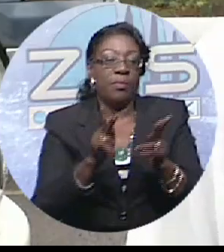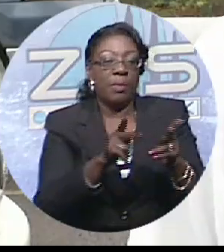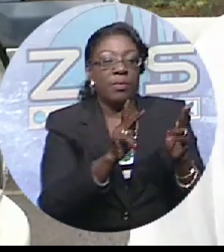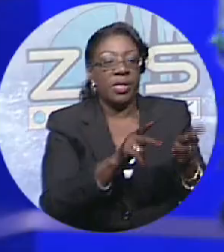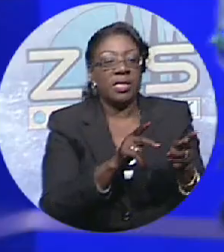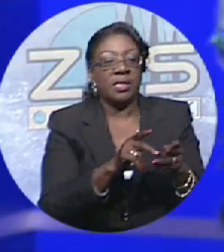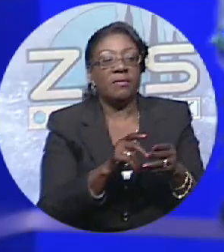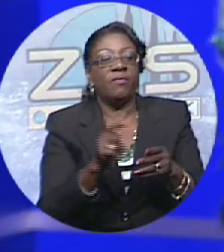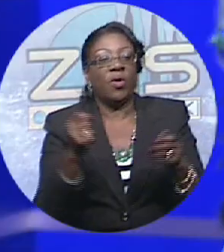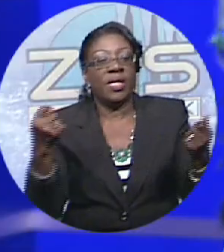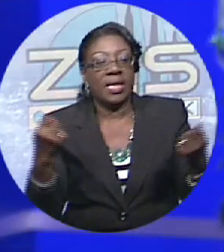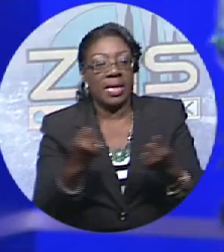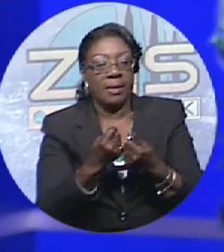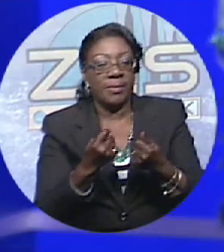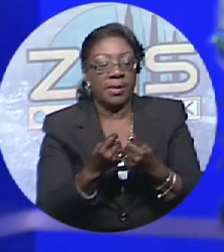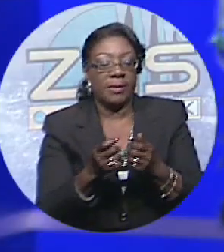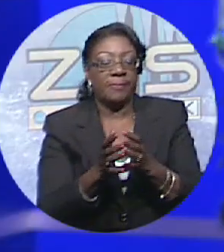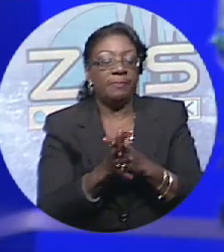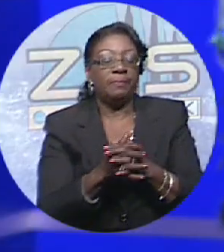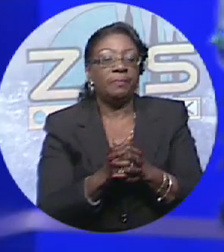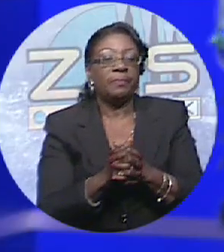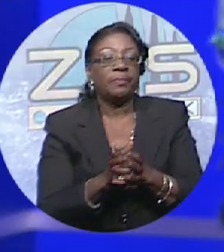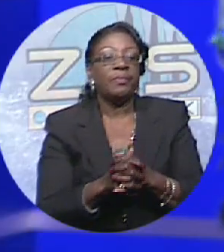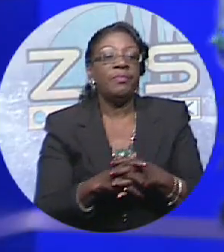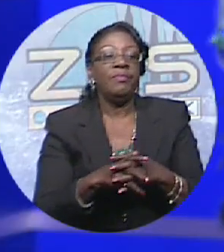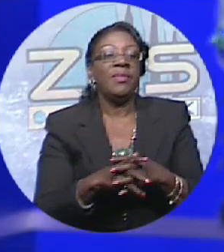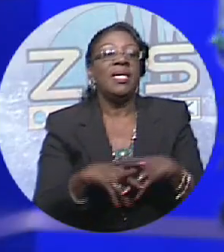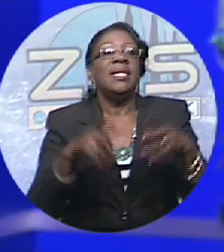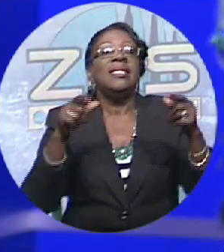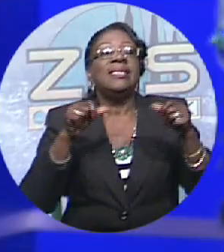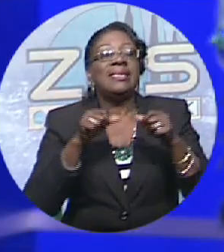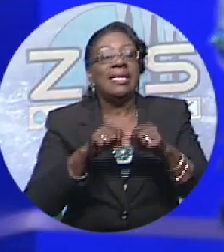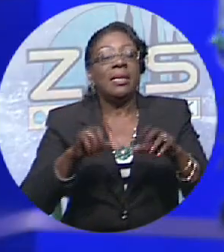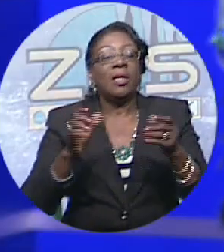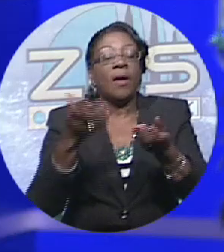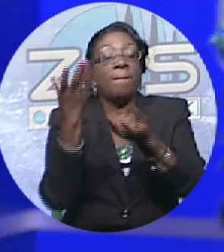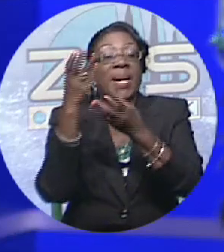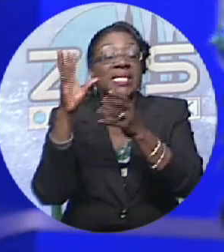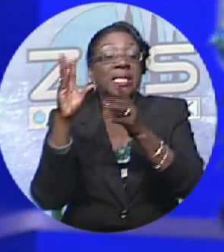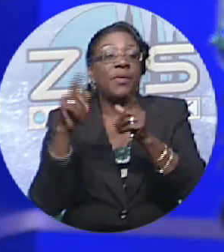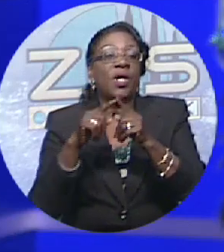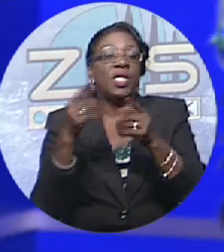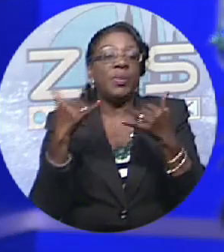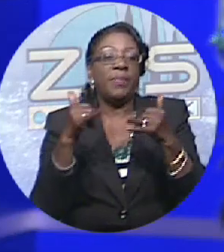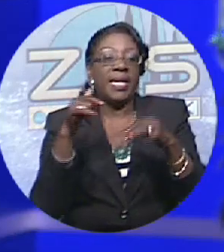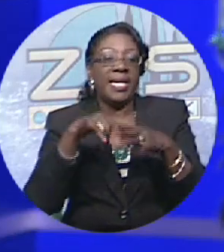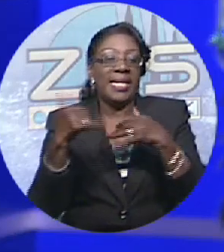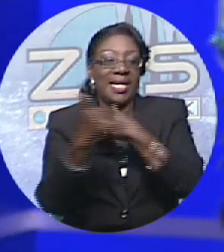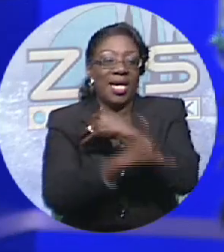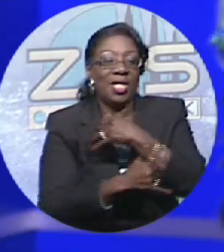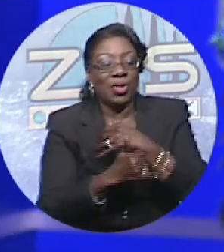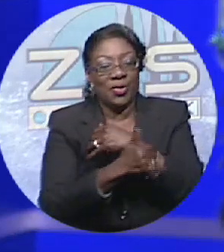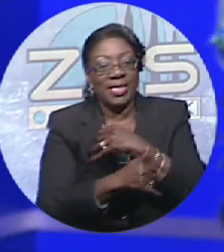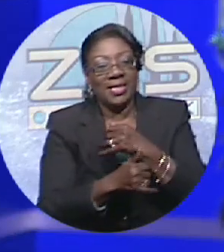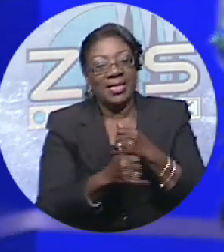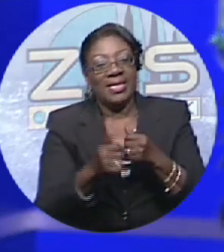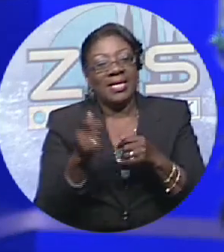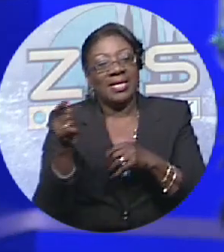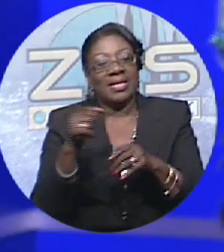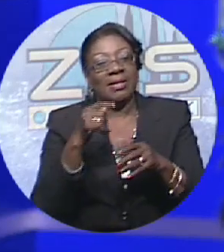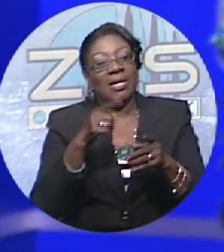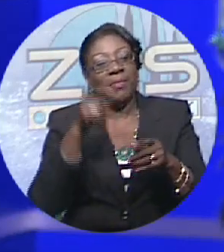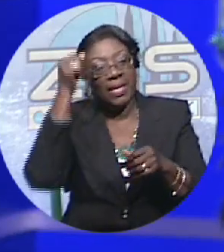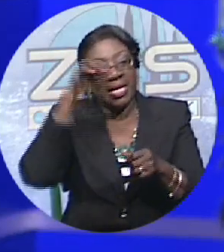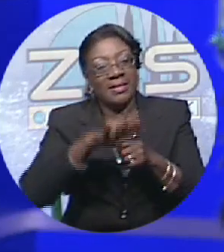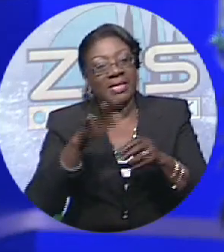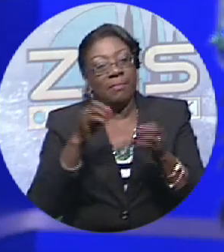Petitas. There's still a lot of basketball to be played in the country. Veteran basketball coach and now referee Randy Cunningham believes that